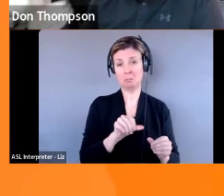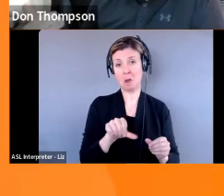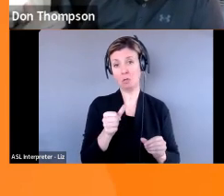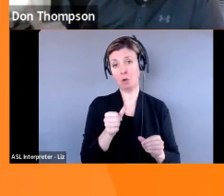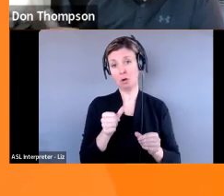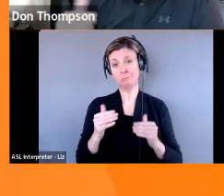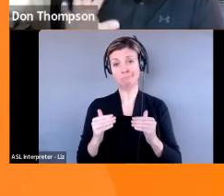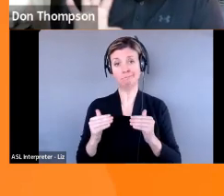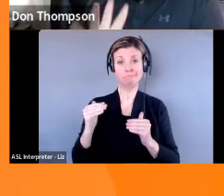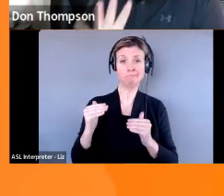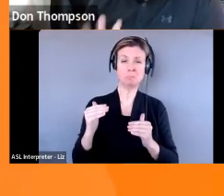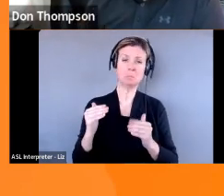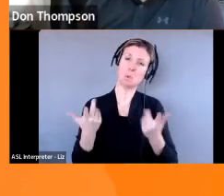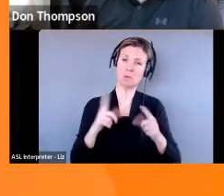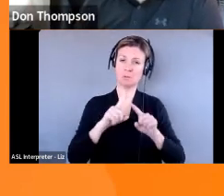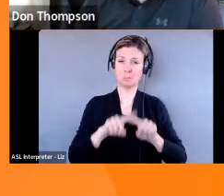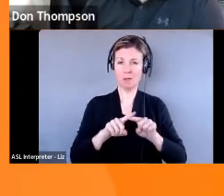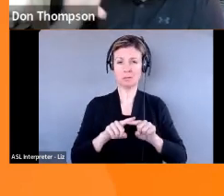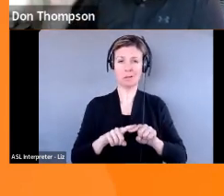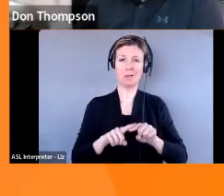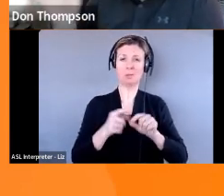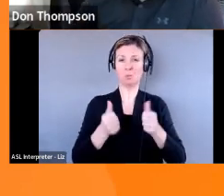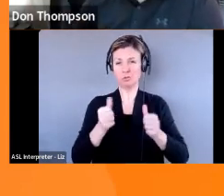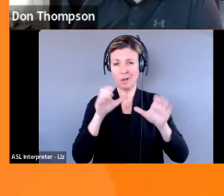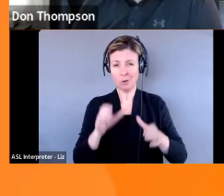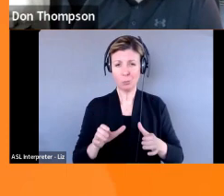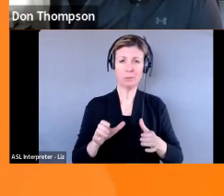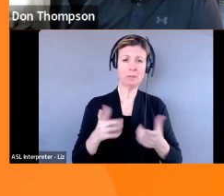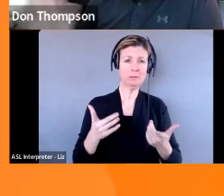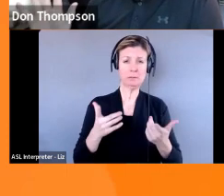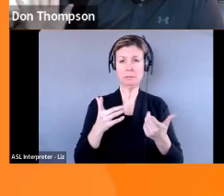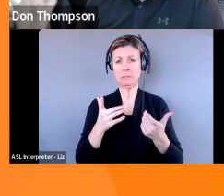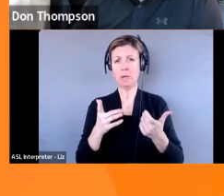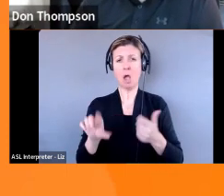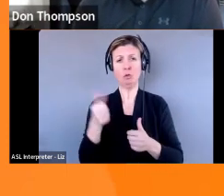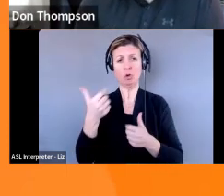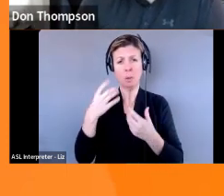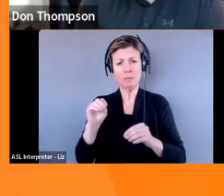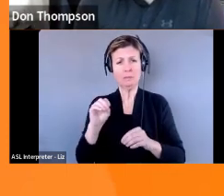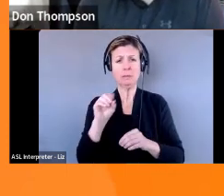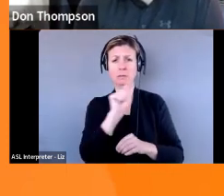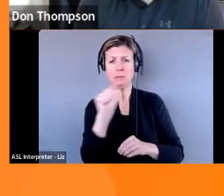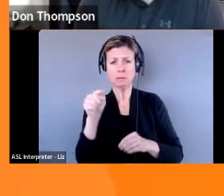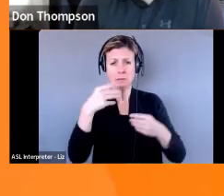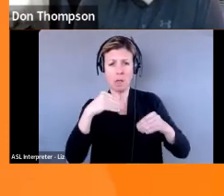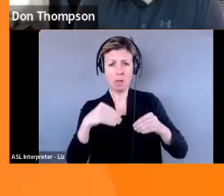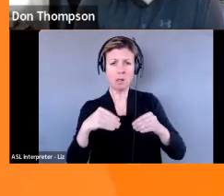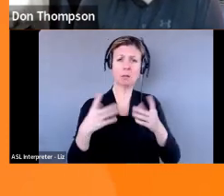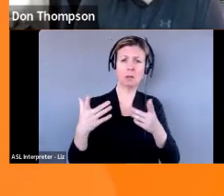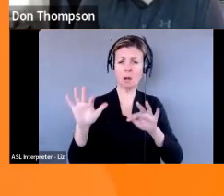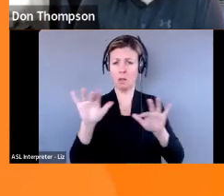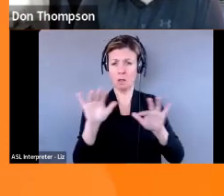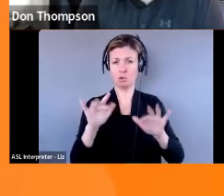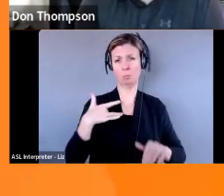the competitiveness. So we have to look at the details of it. But I say 40% is a nice round, good number to start with.